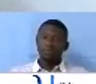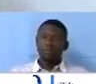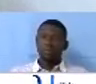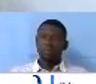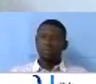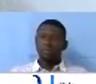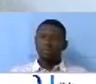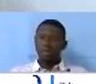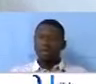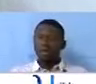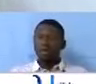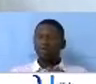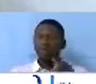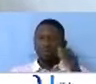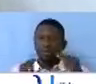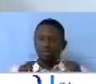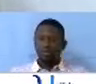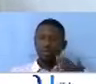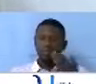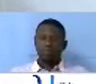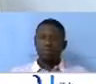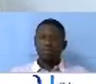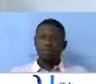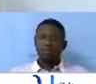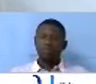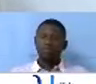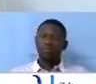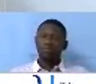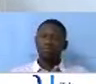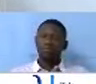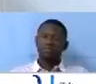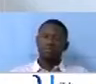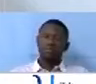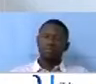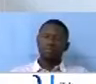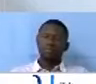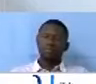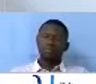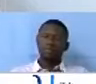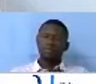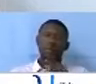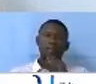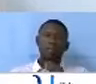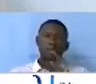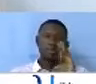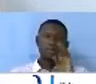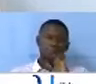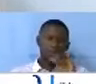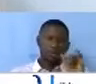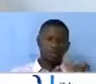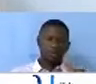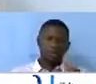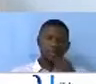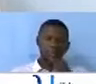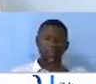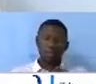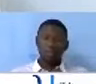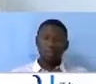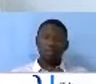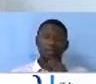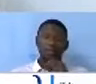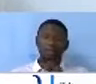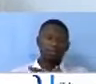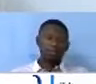What did he say? That Mr. Barry has said to the panelists that there is no evidence against the soldiers. Mr. Barry,